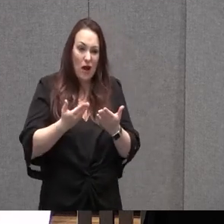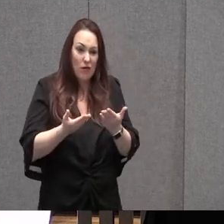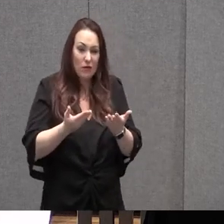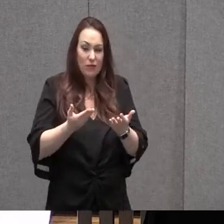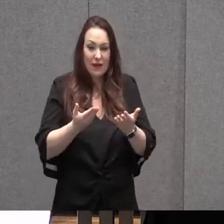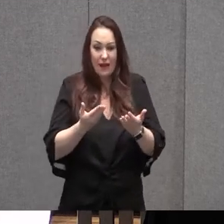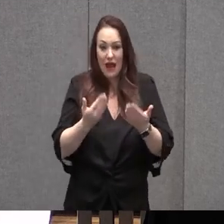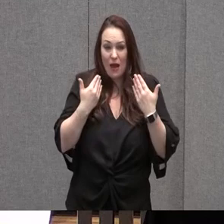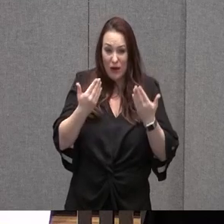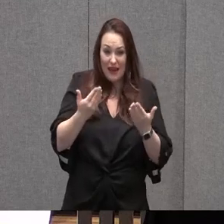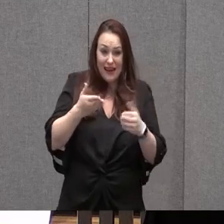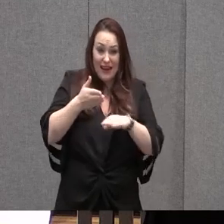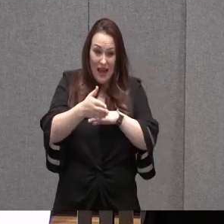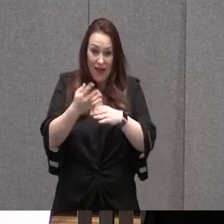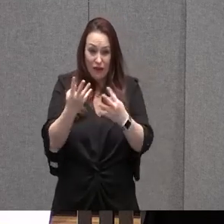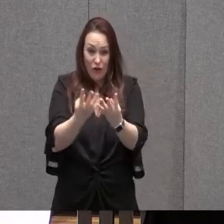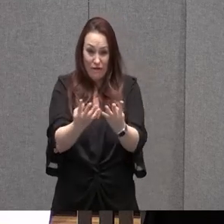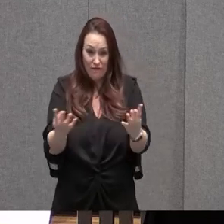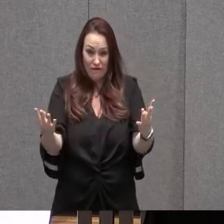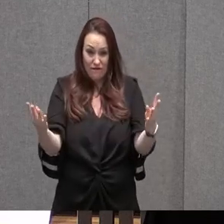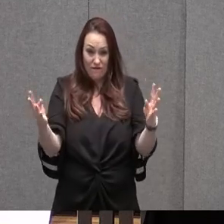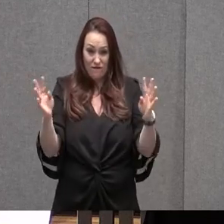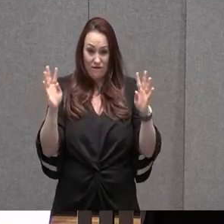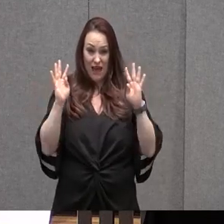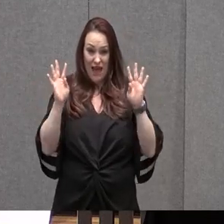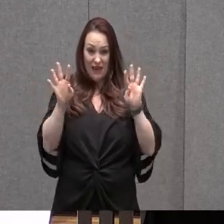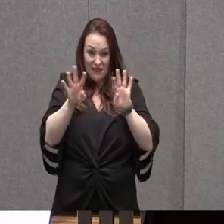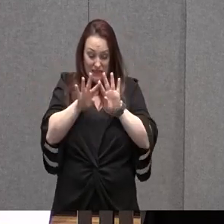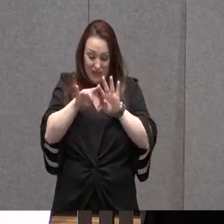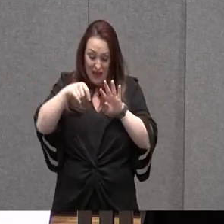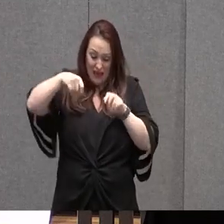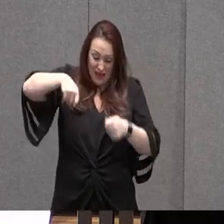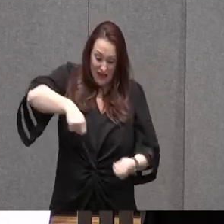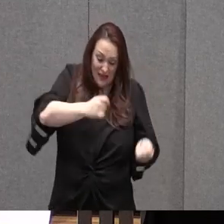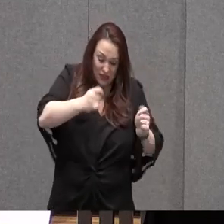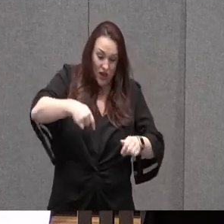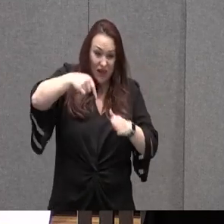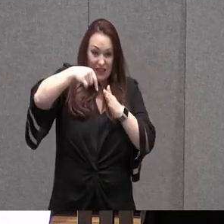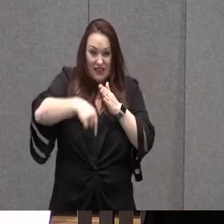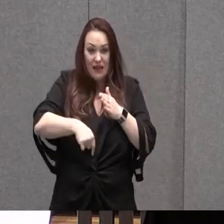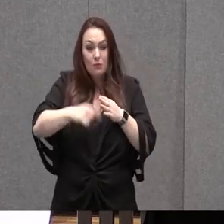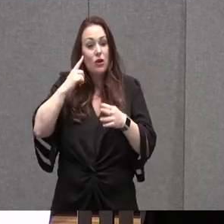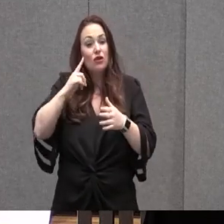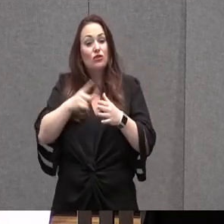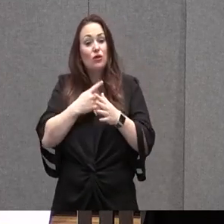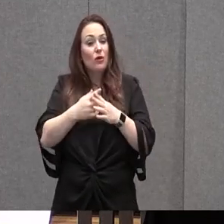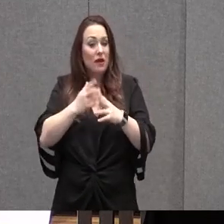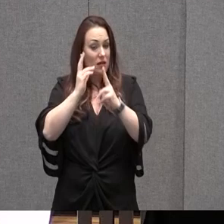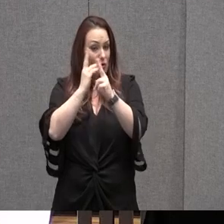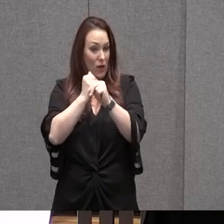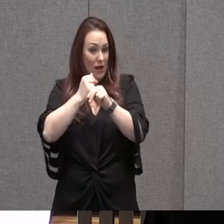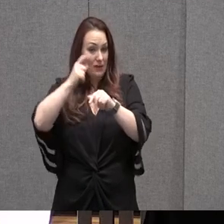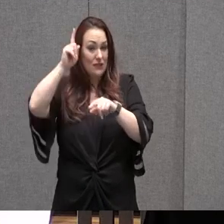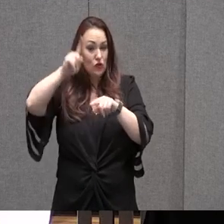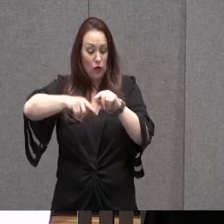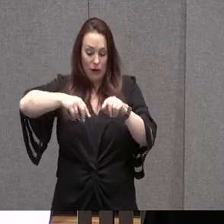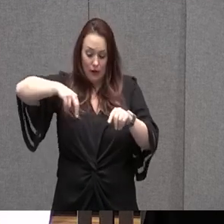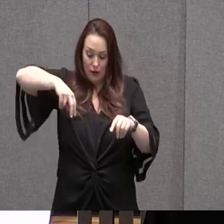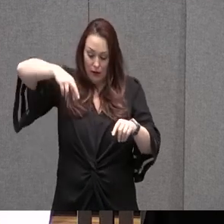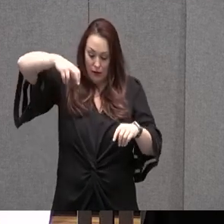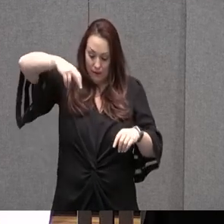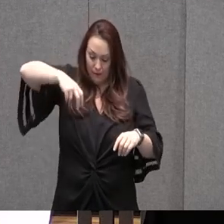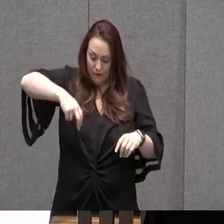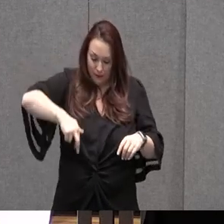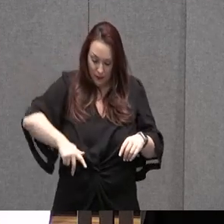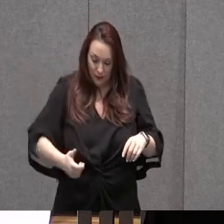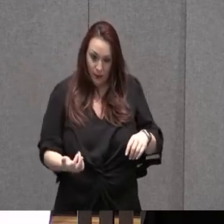put a fence around it, and I dug down deep enough so that the rabbits couldn't burrow underneath. I'm not sure if that's gonna work, but